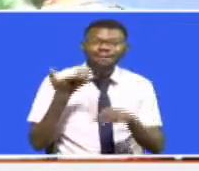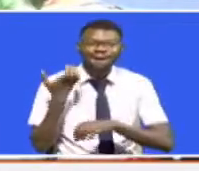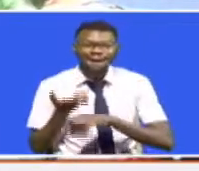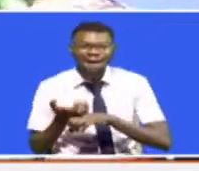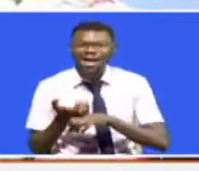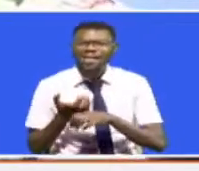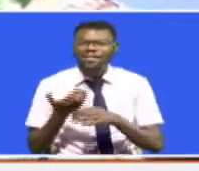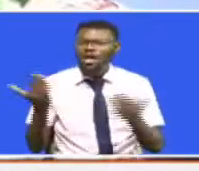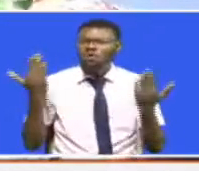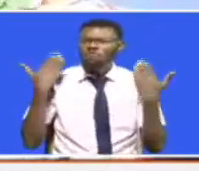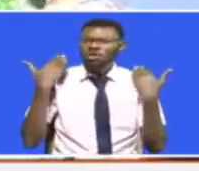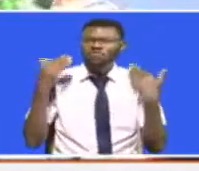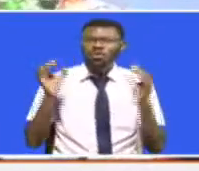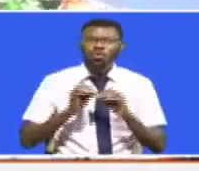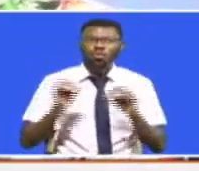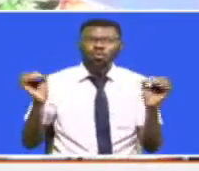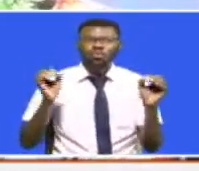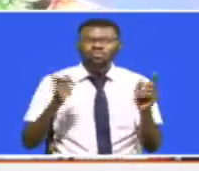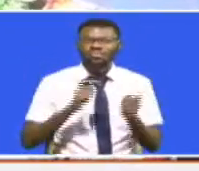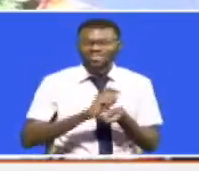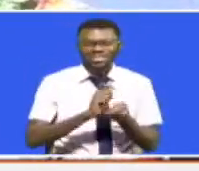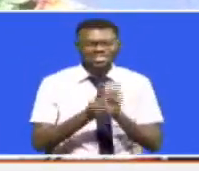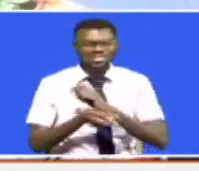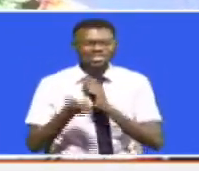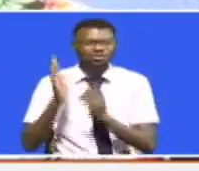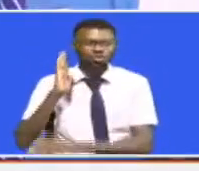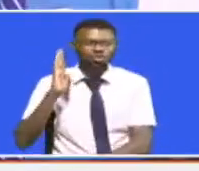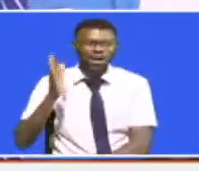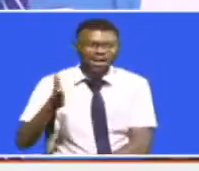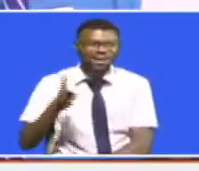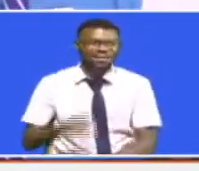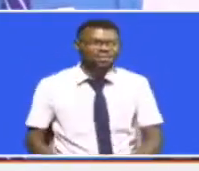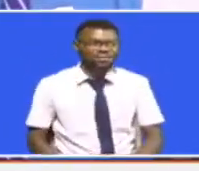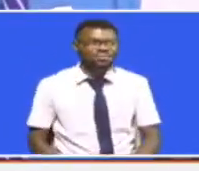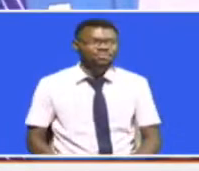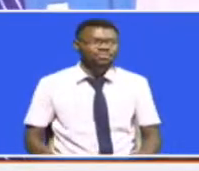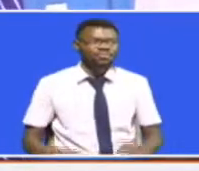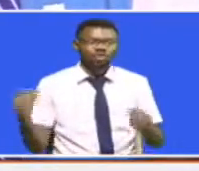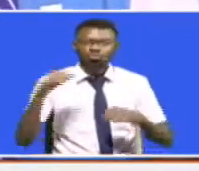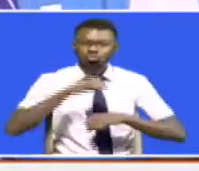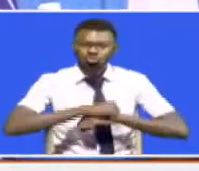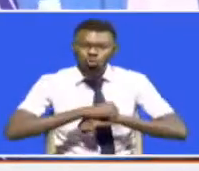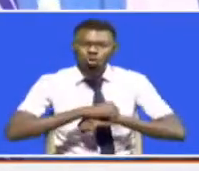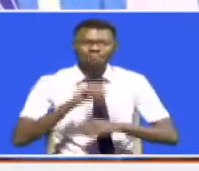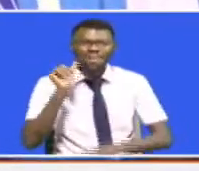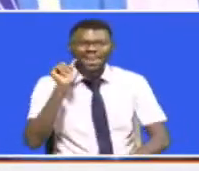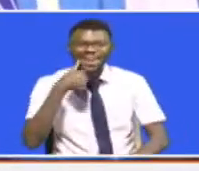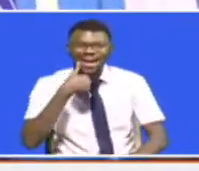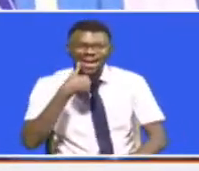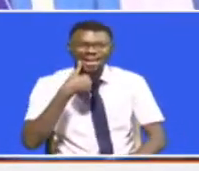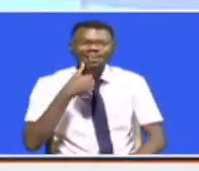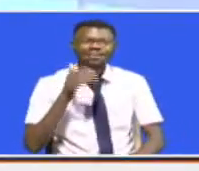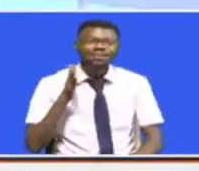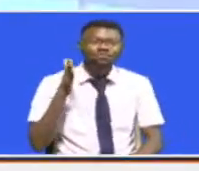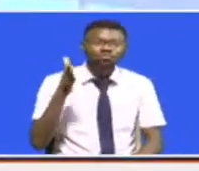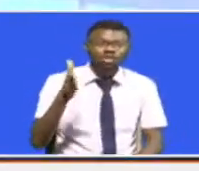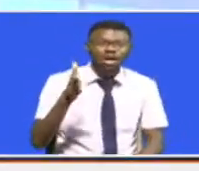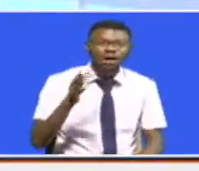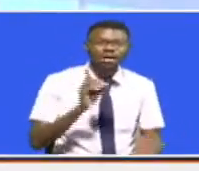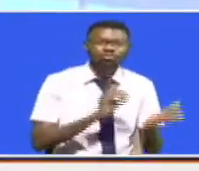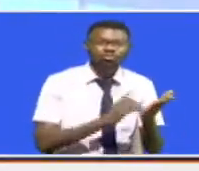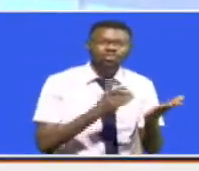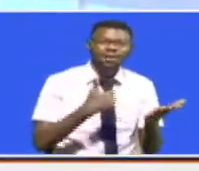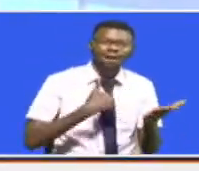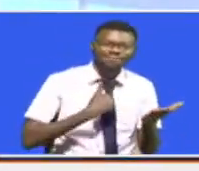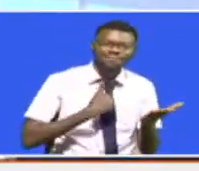forever. Things will change. Muende kwa shule mzuri, tuwe na madaktari, tuwe